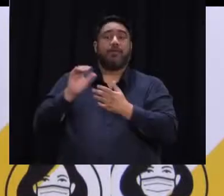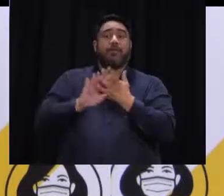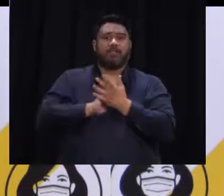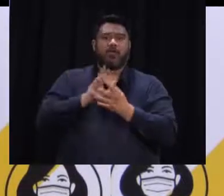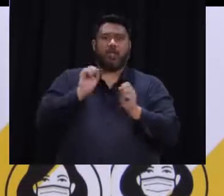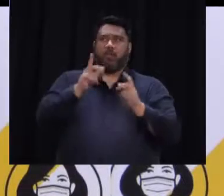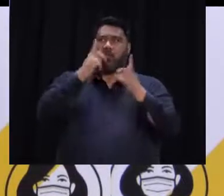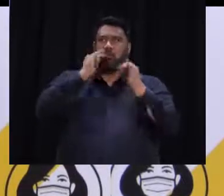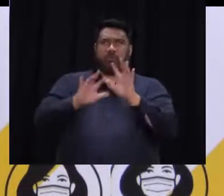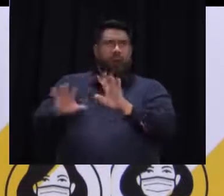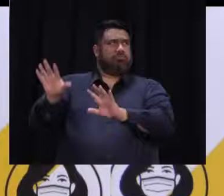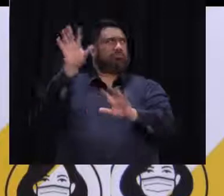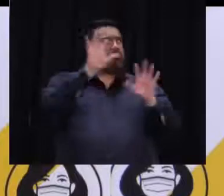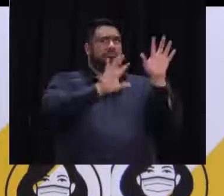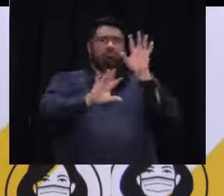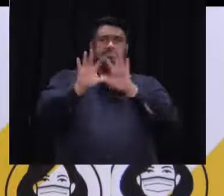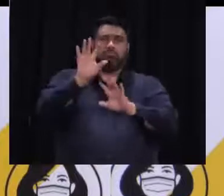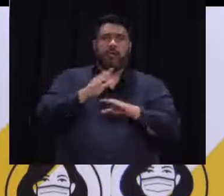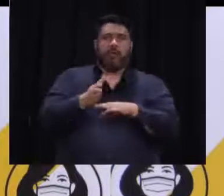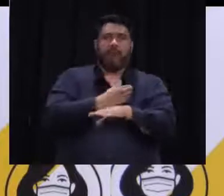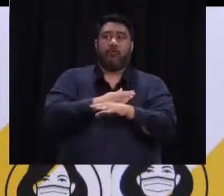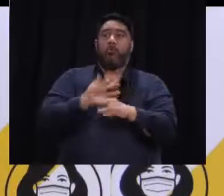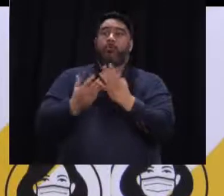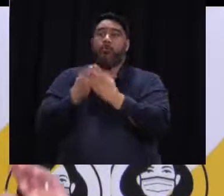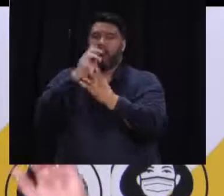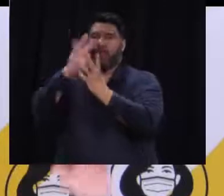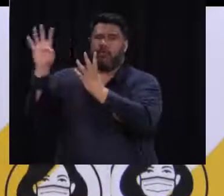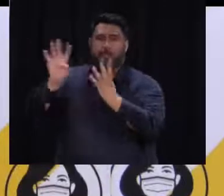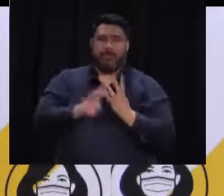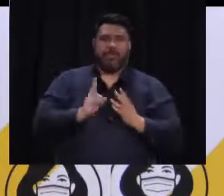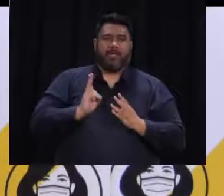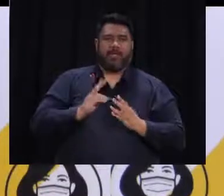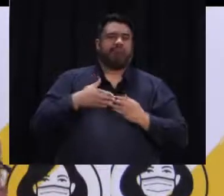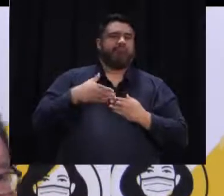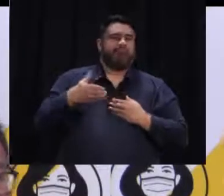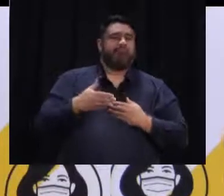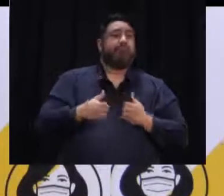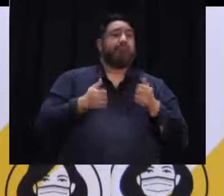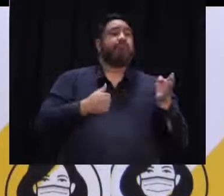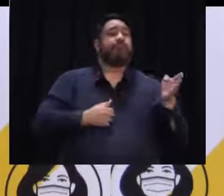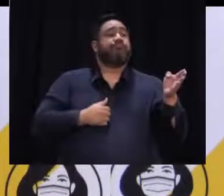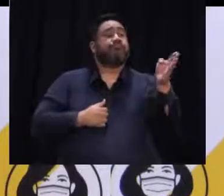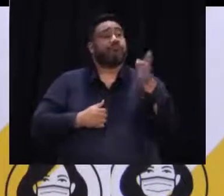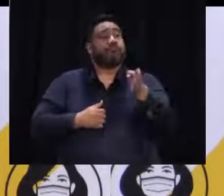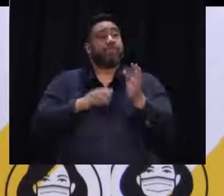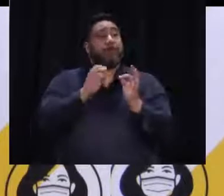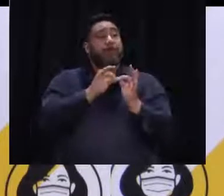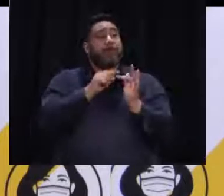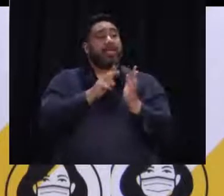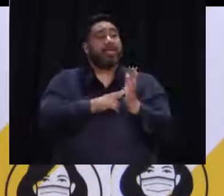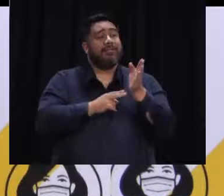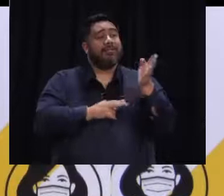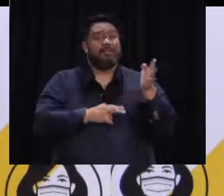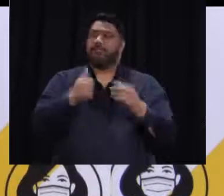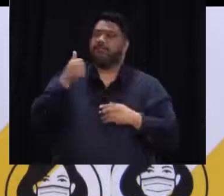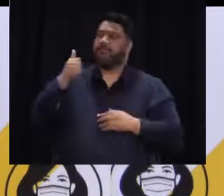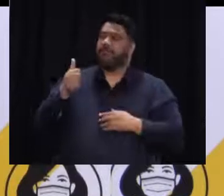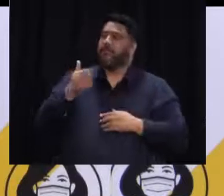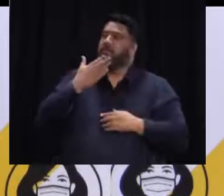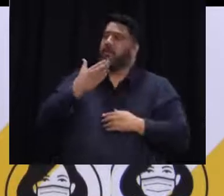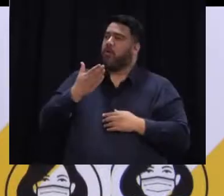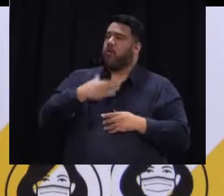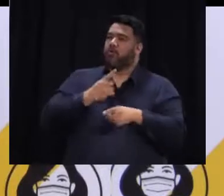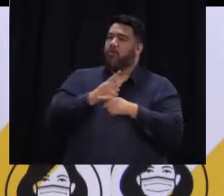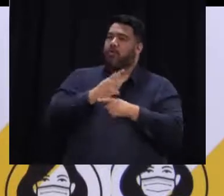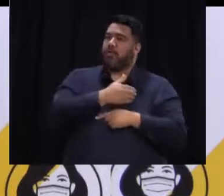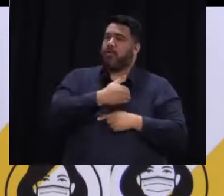again at how that's going before any new people might come in there. I did say Ben, and then I'm going to sweep that way. Can I draw you to the RNZ interview this morning